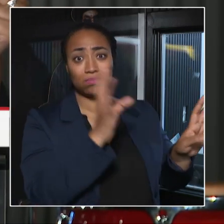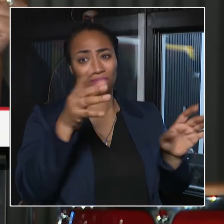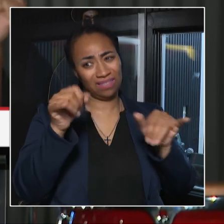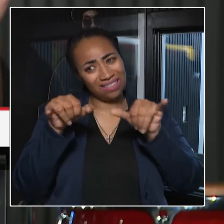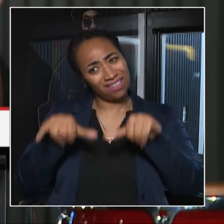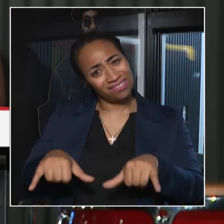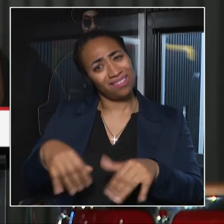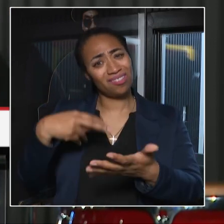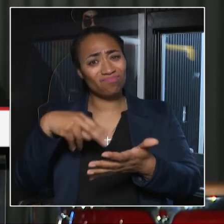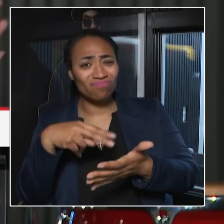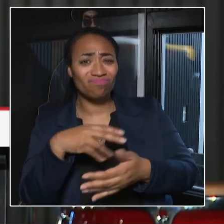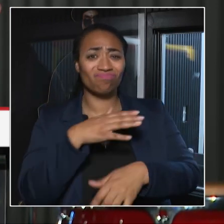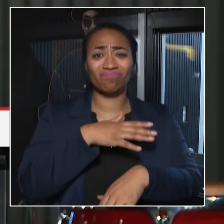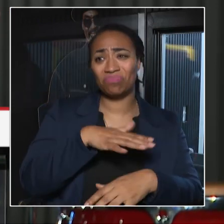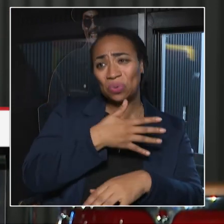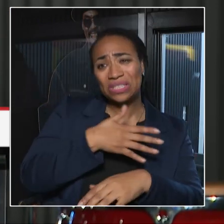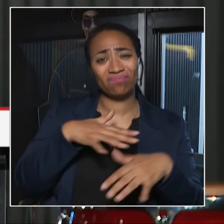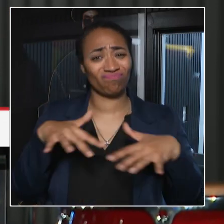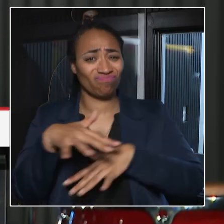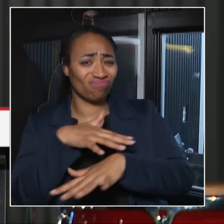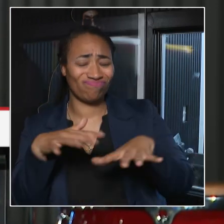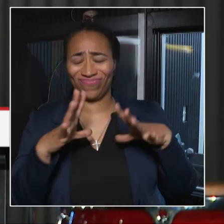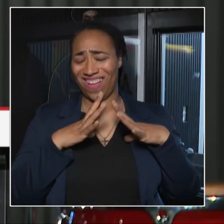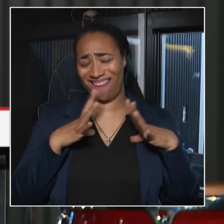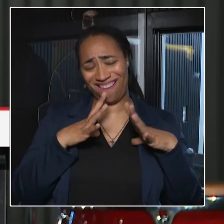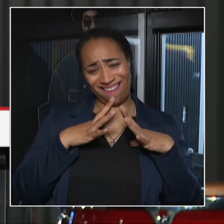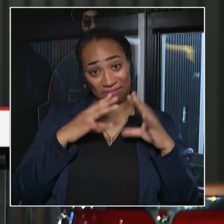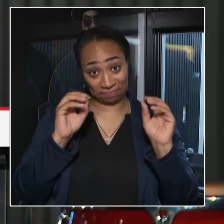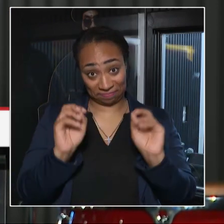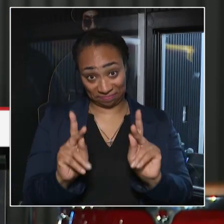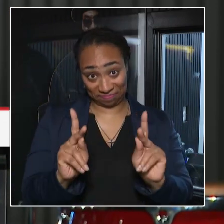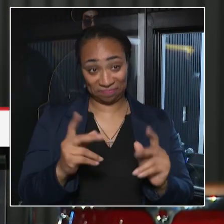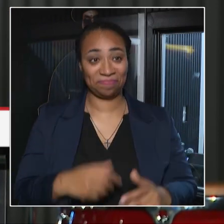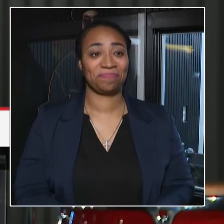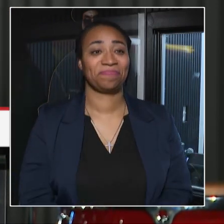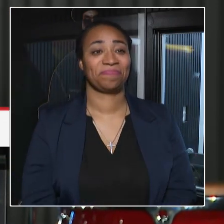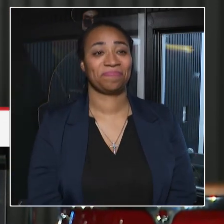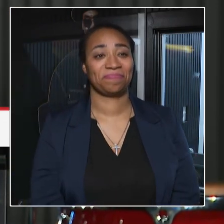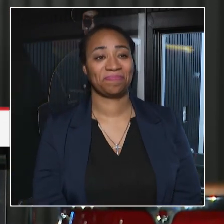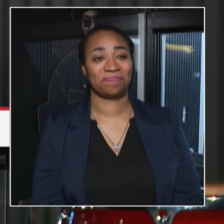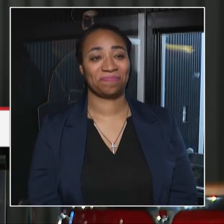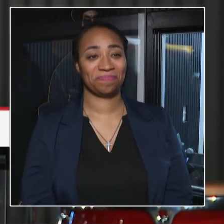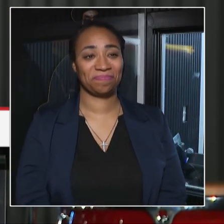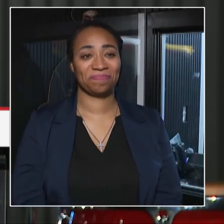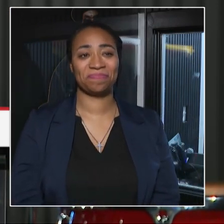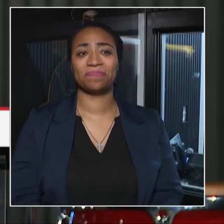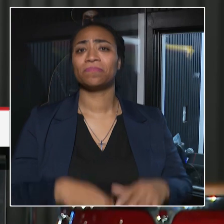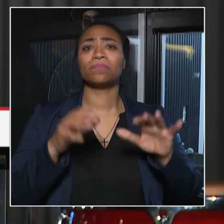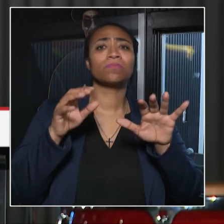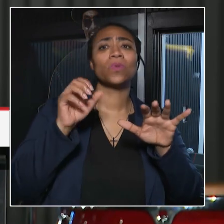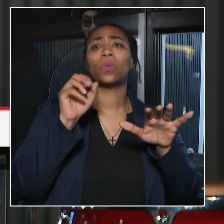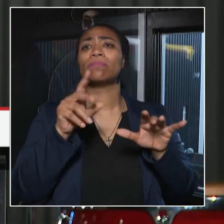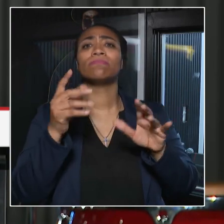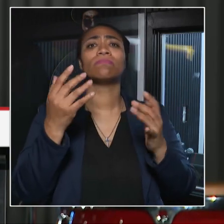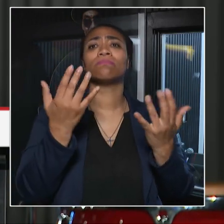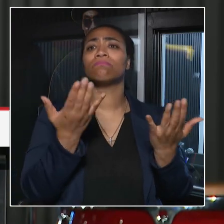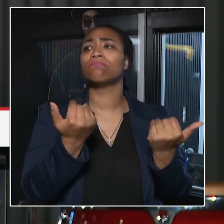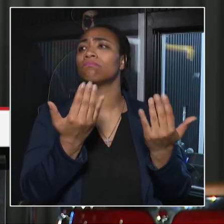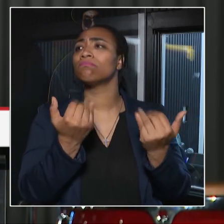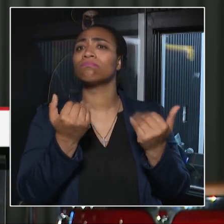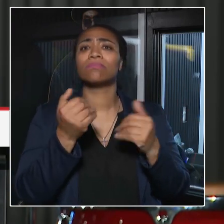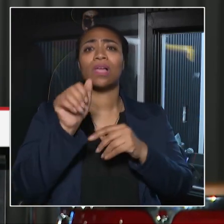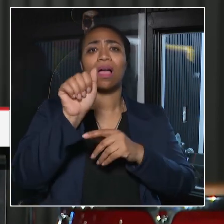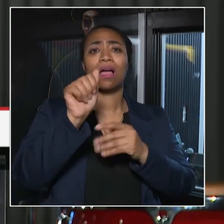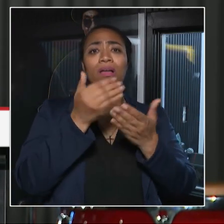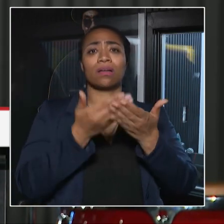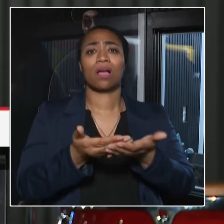okay? Anacostia High School, I believe you are supposed to have a tour. So we're going to get started with you all as well.